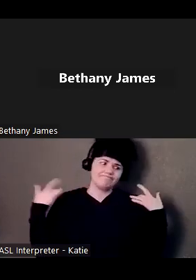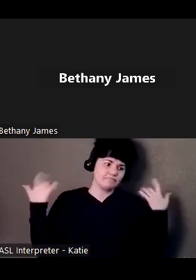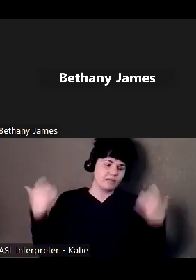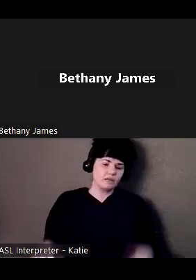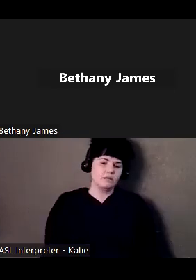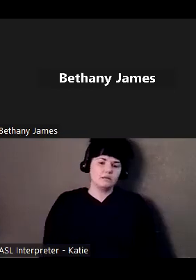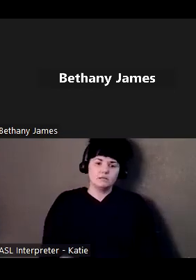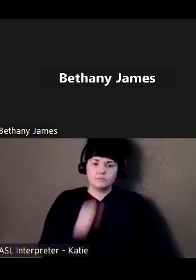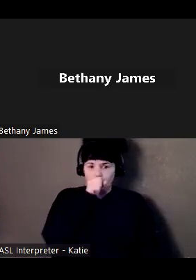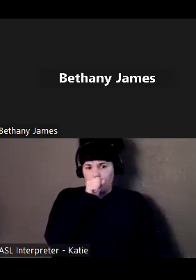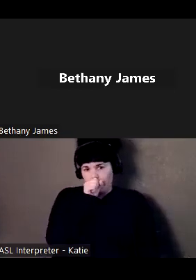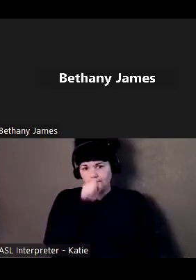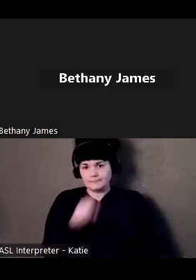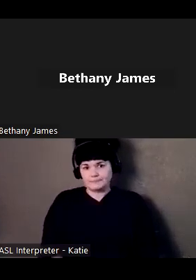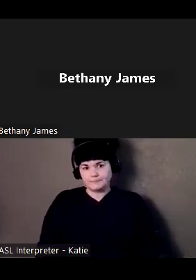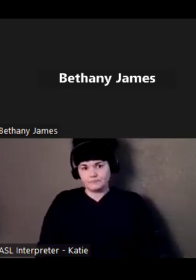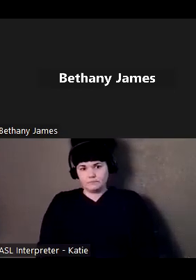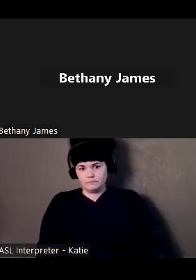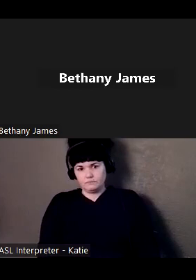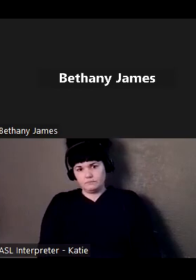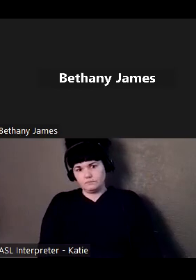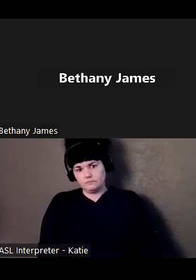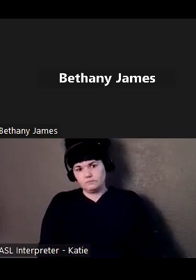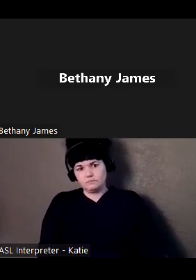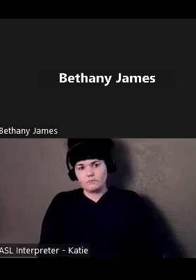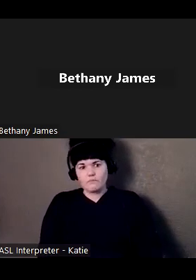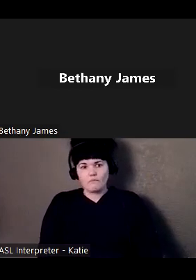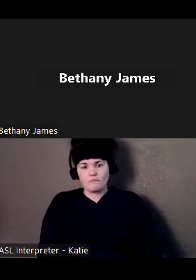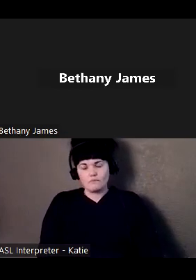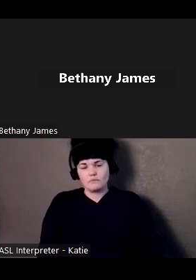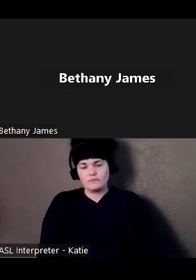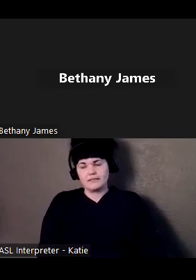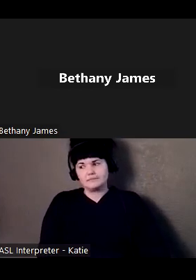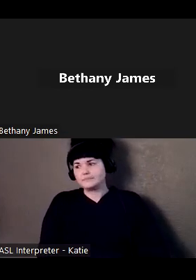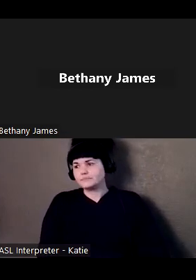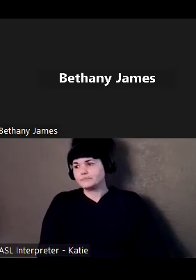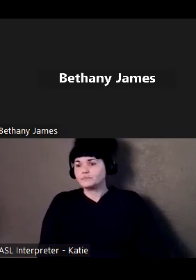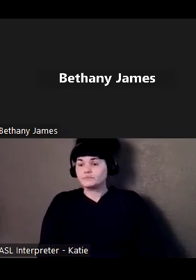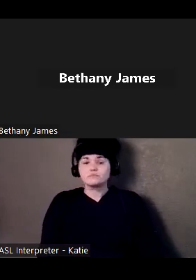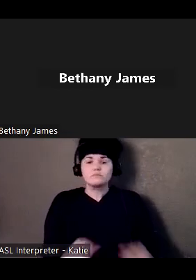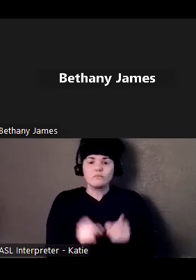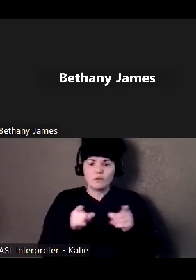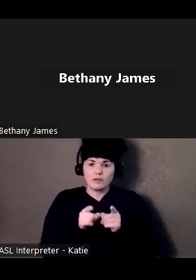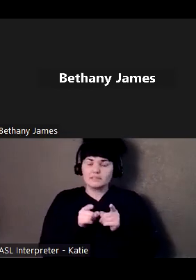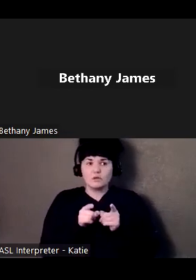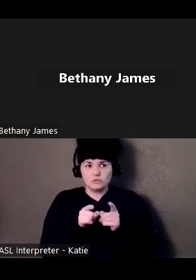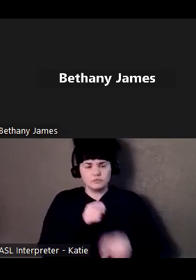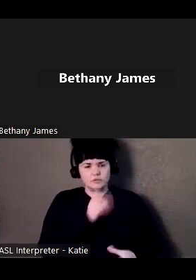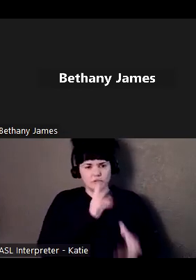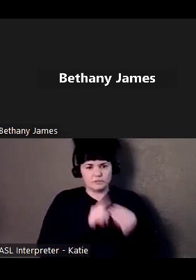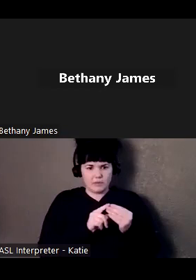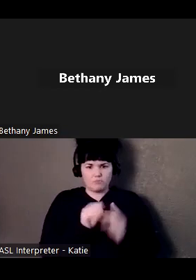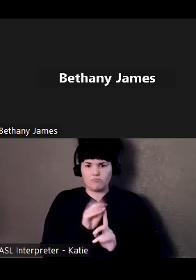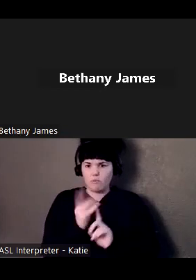And she states that, she also mentions kind of a cultural moment, but she focuses much